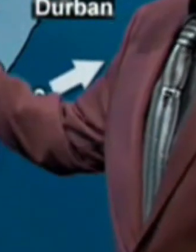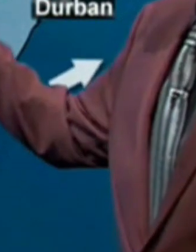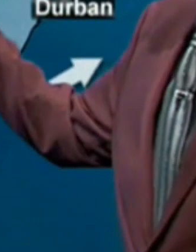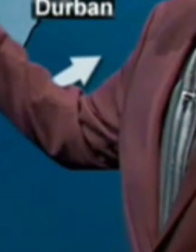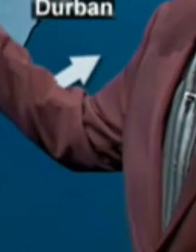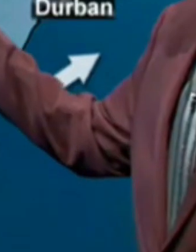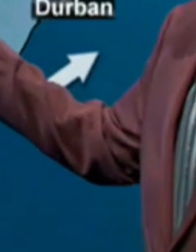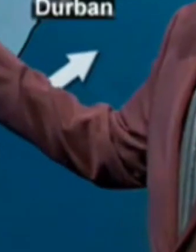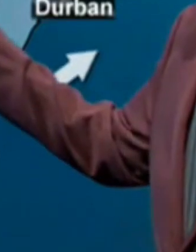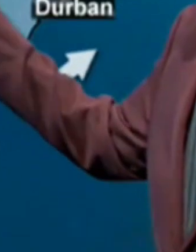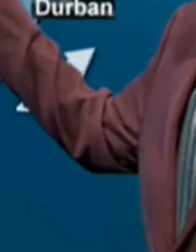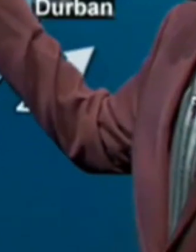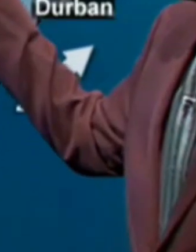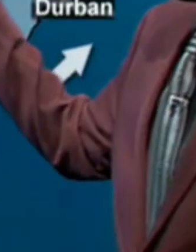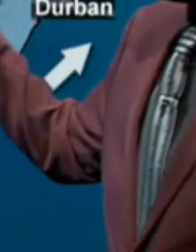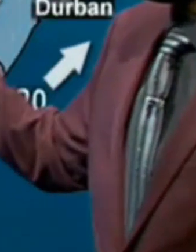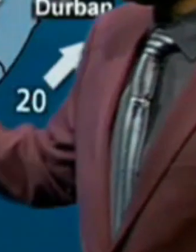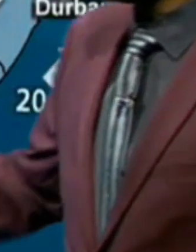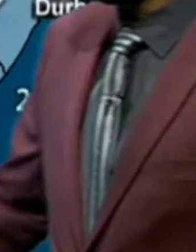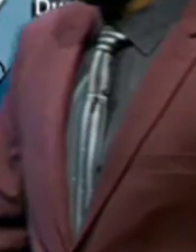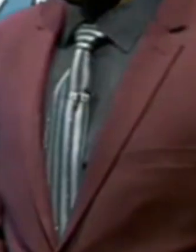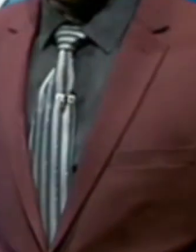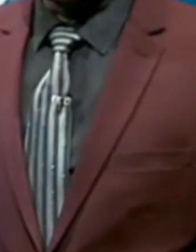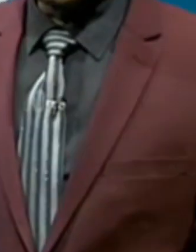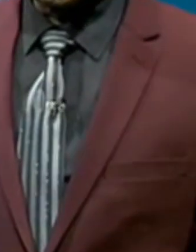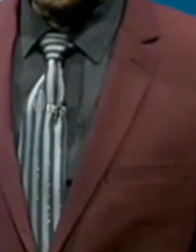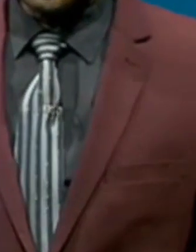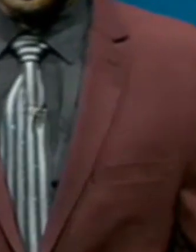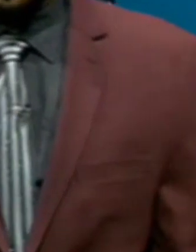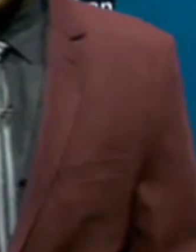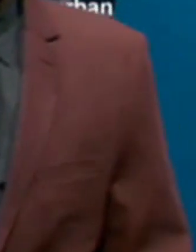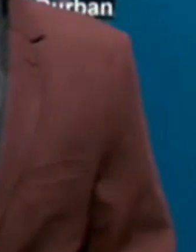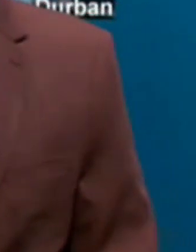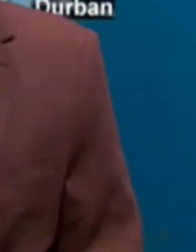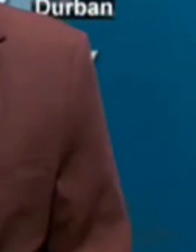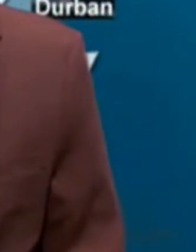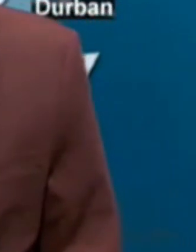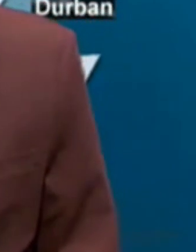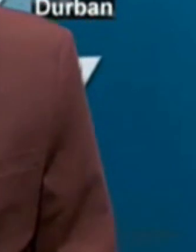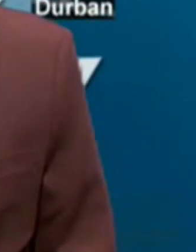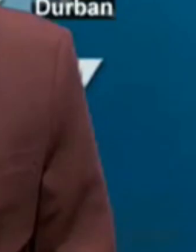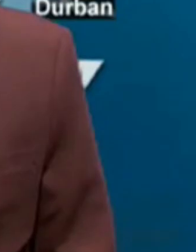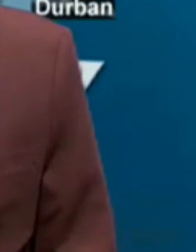ya godimo ka dikarolong tša ka Polokwane go tsena belo ka dikarolong tša ka Mpumalanga magašo go tšwa go nna ke re mošate.